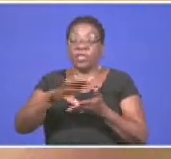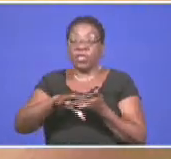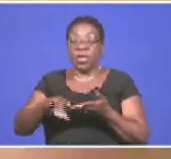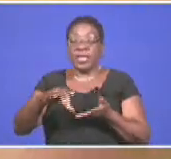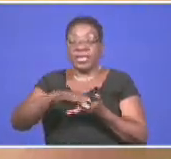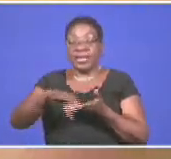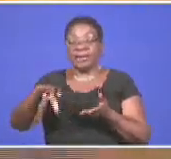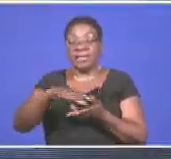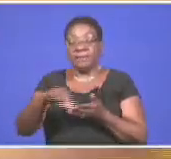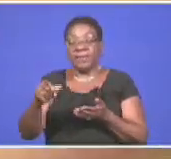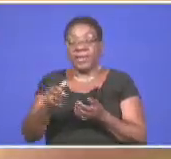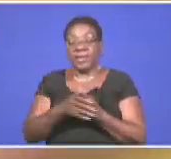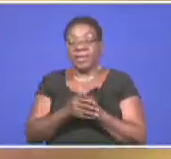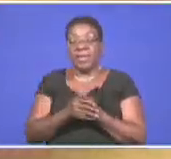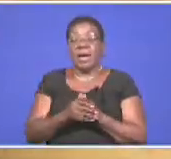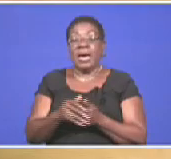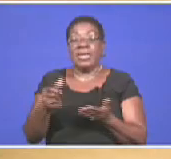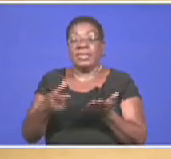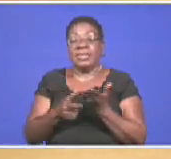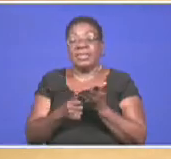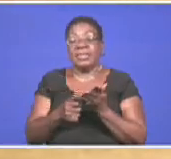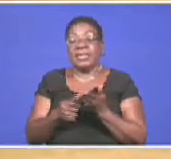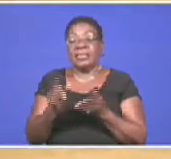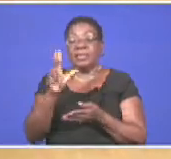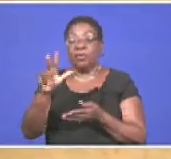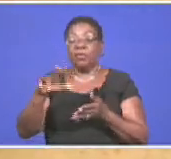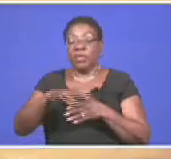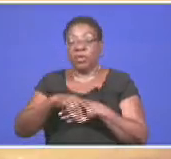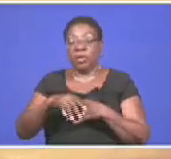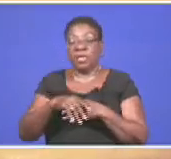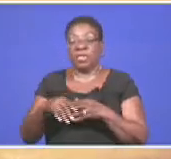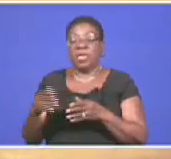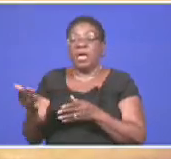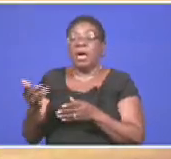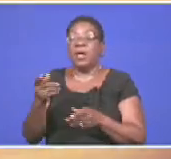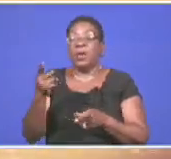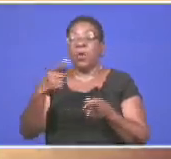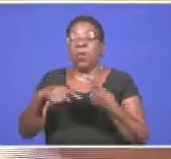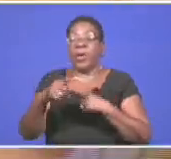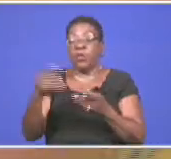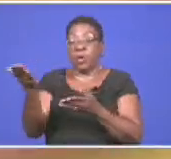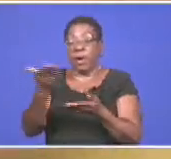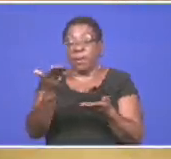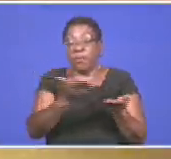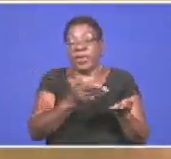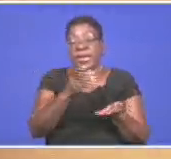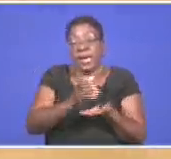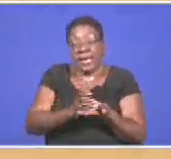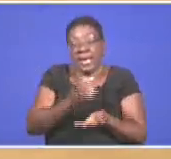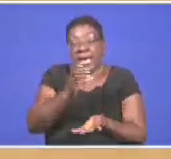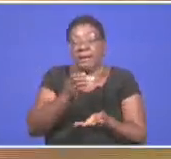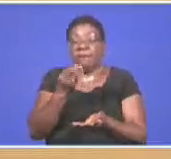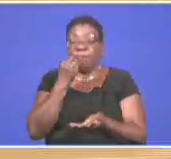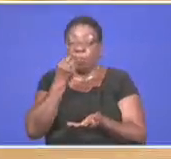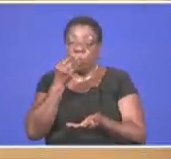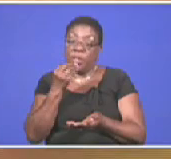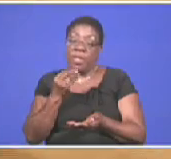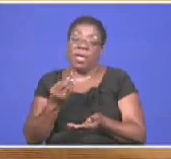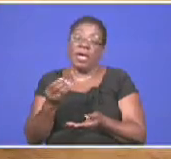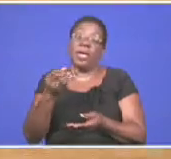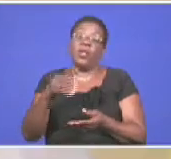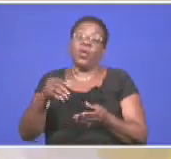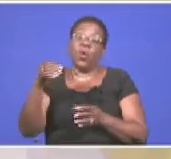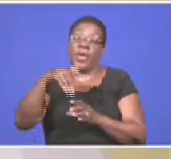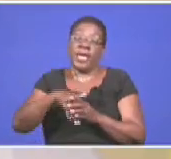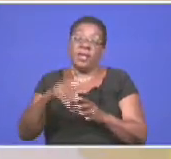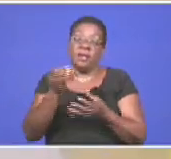are $3, and if you're coming down, you bring a canned good or a donation, you get in free, and all proceeds